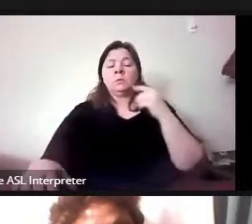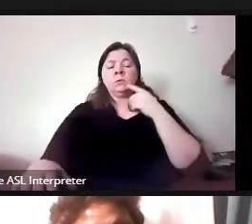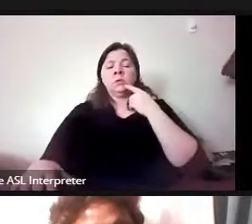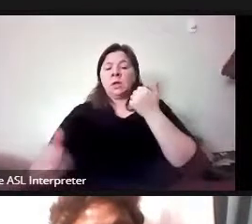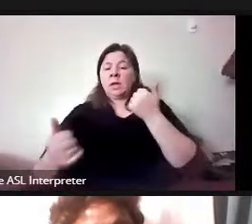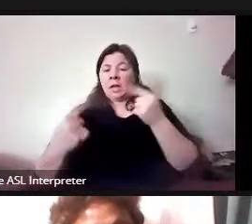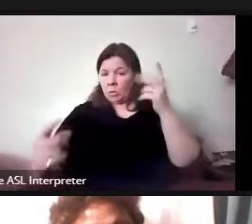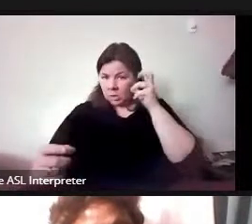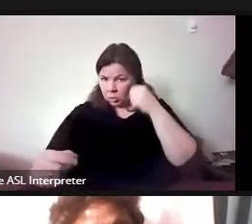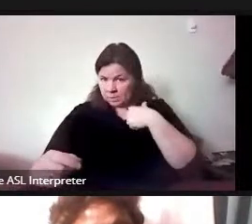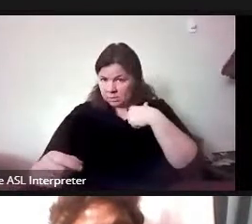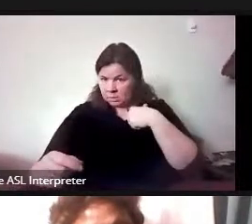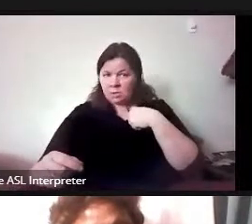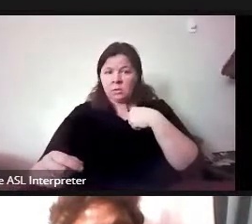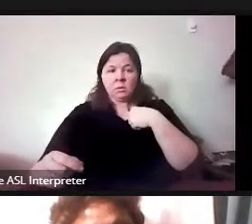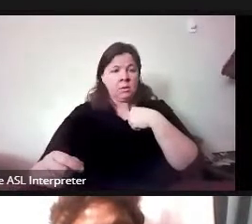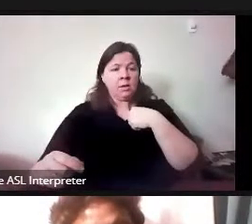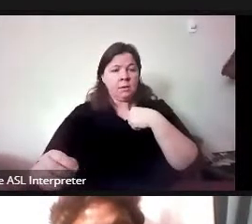Anybody hear me?